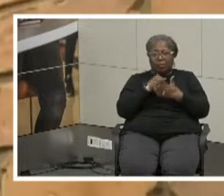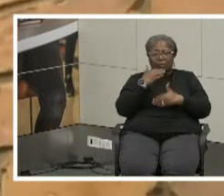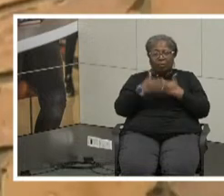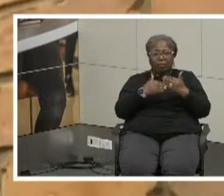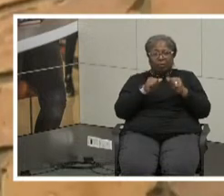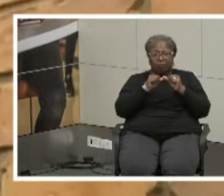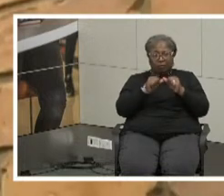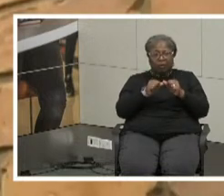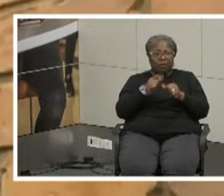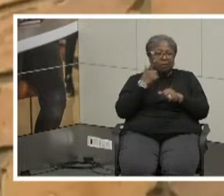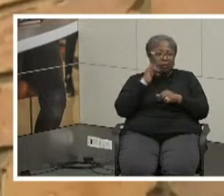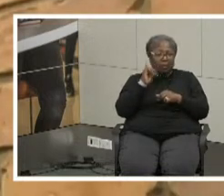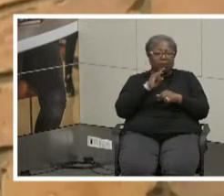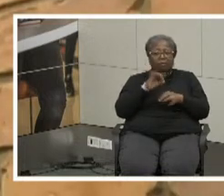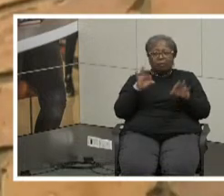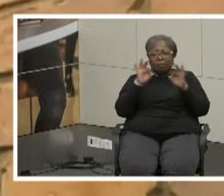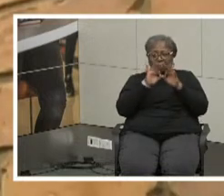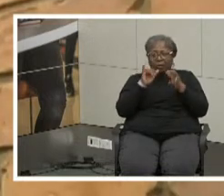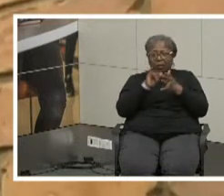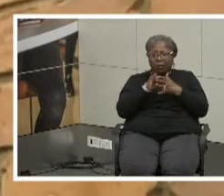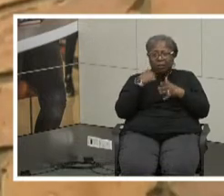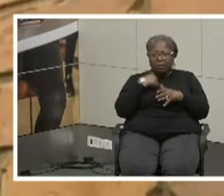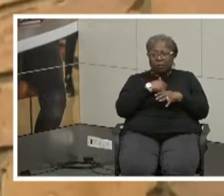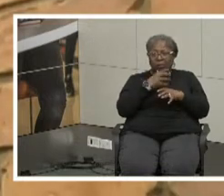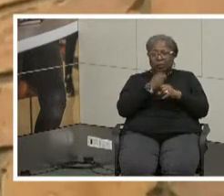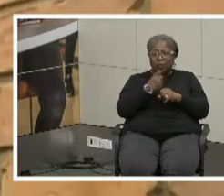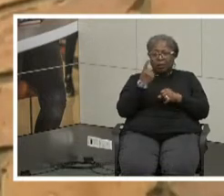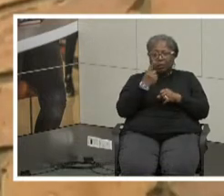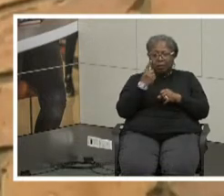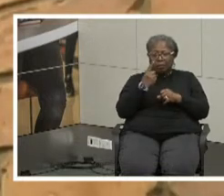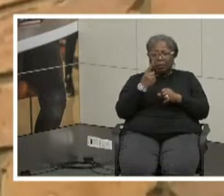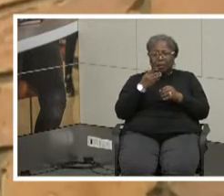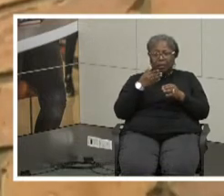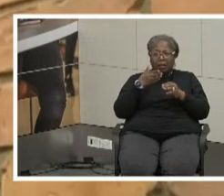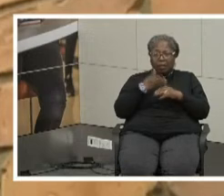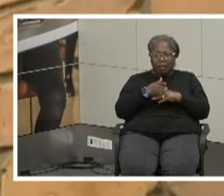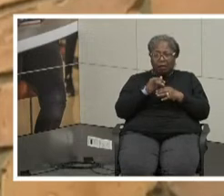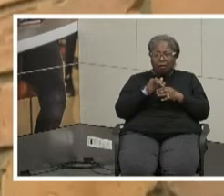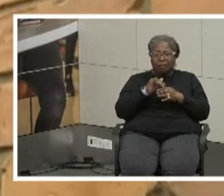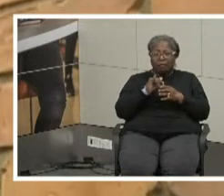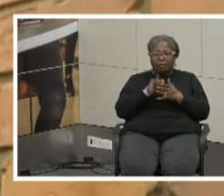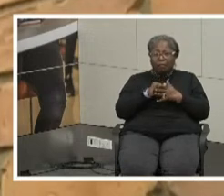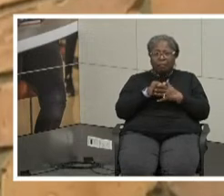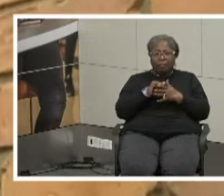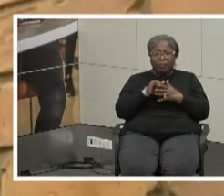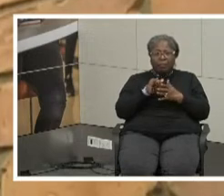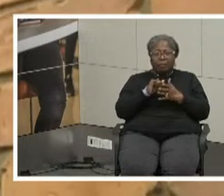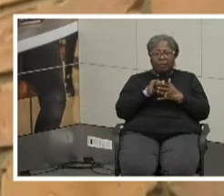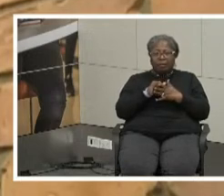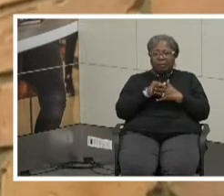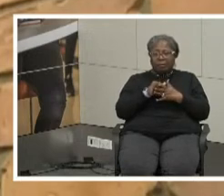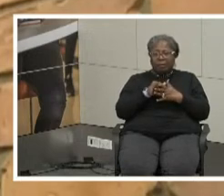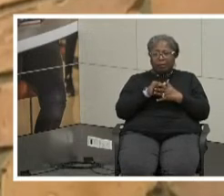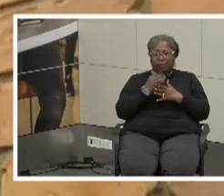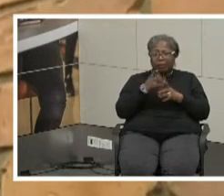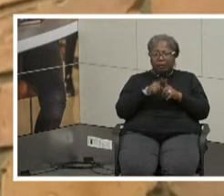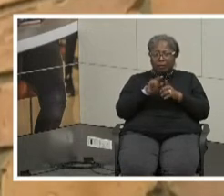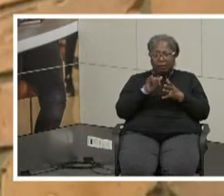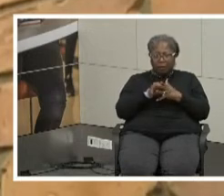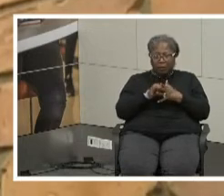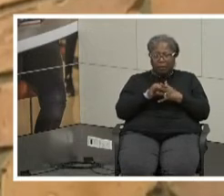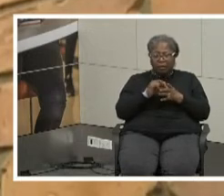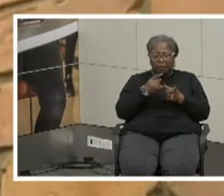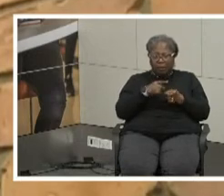sounds like it's really important that we get something after um you know the saps and things like that are